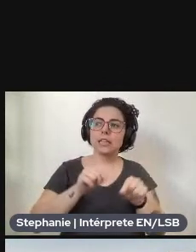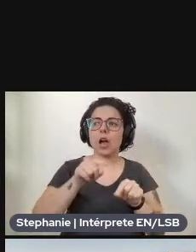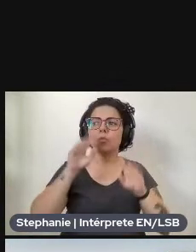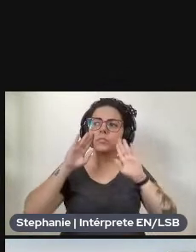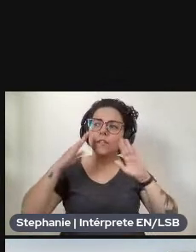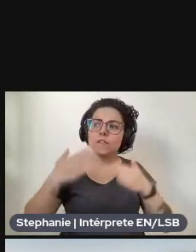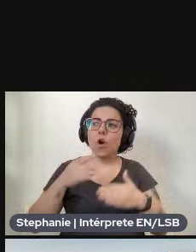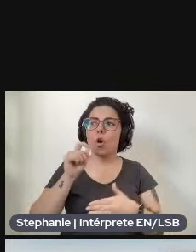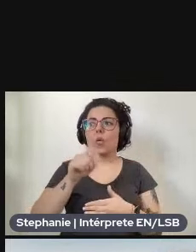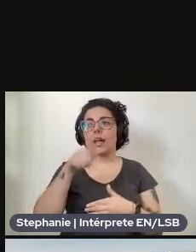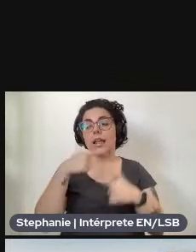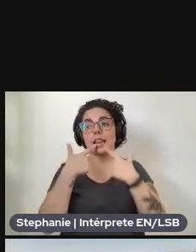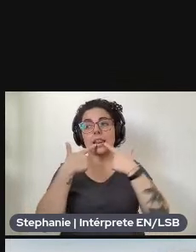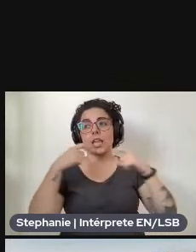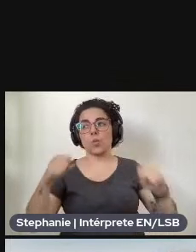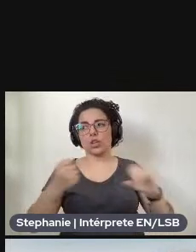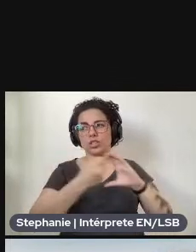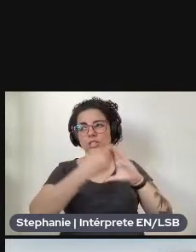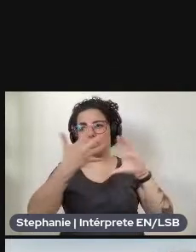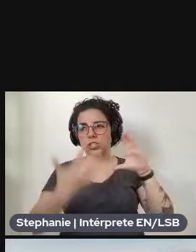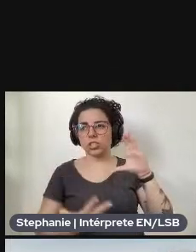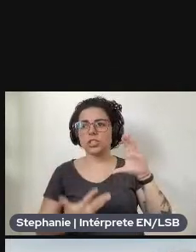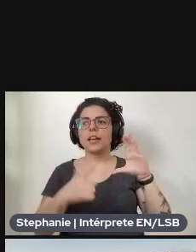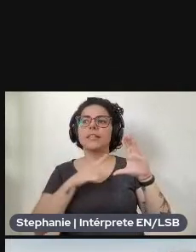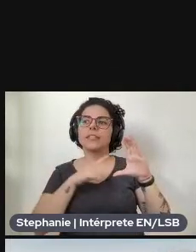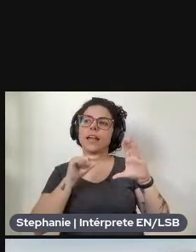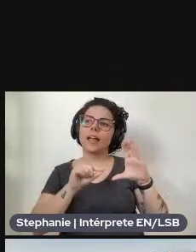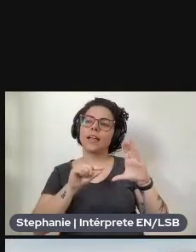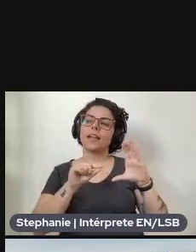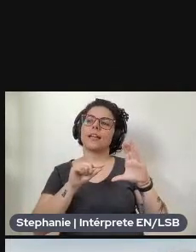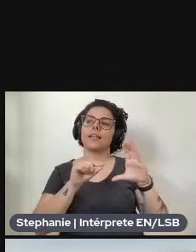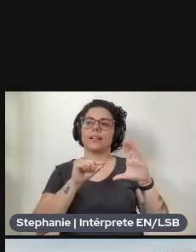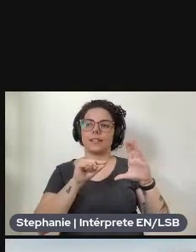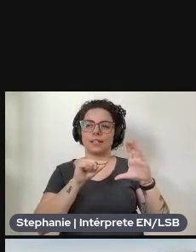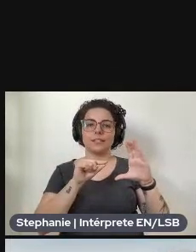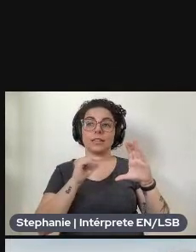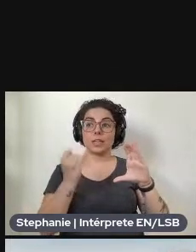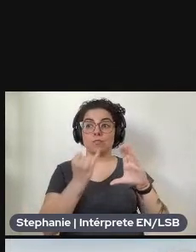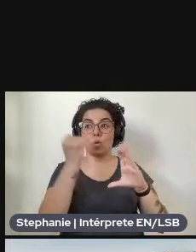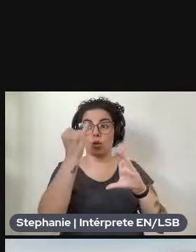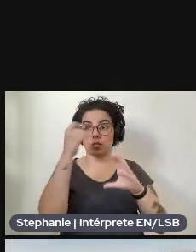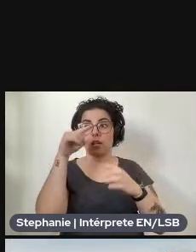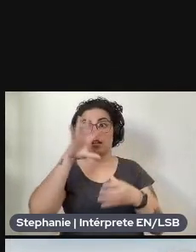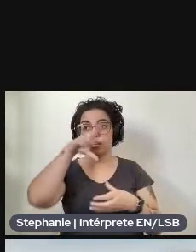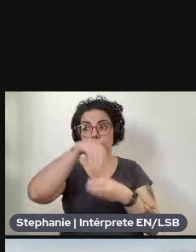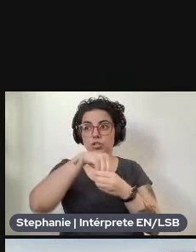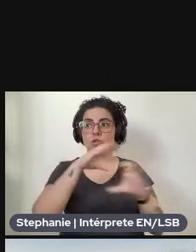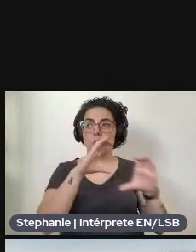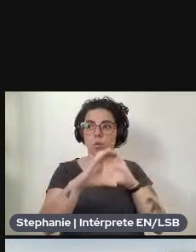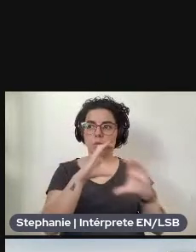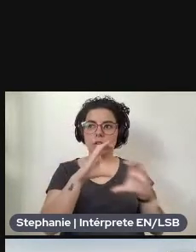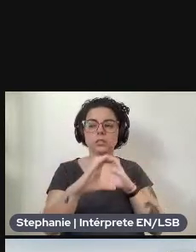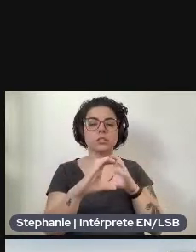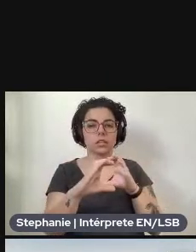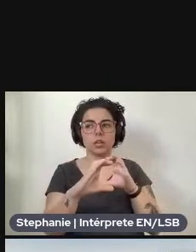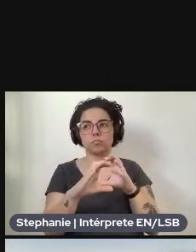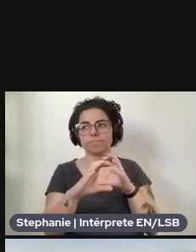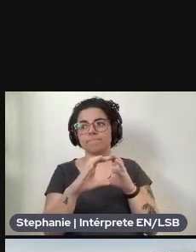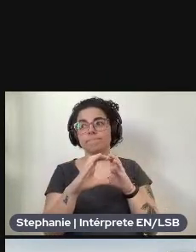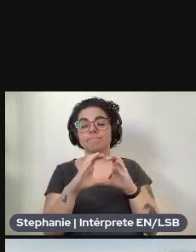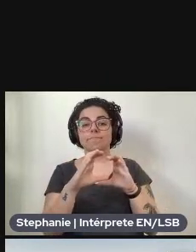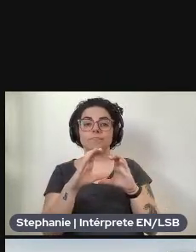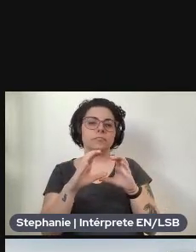linguistic features that are considered as communicatively important and convenient in a given